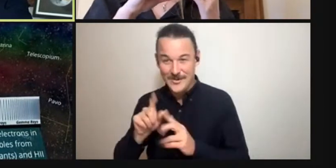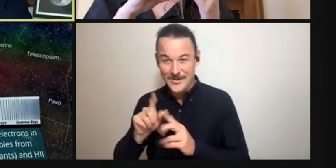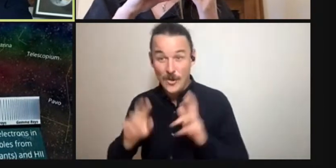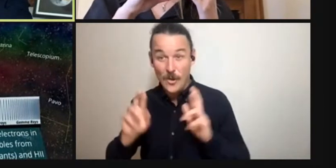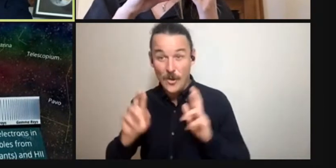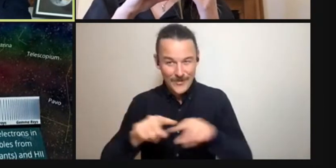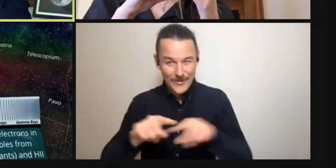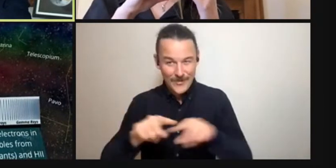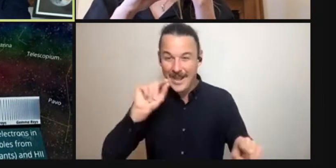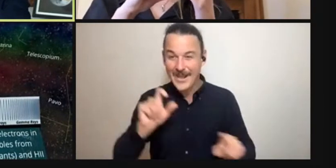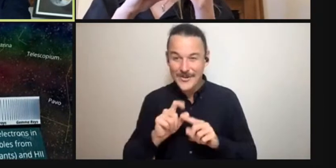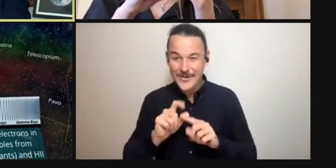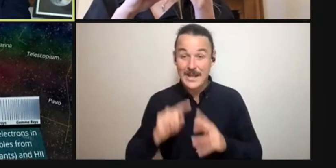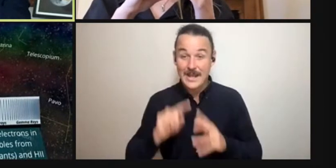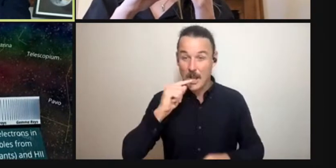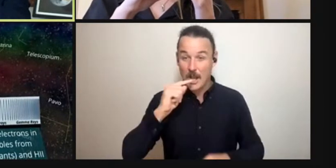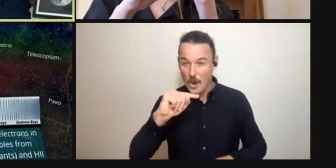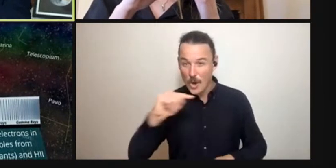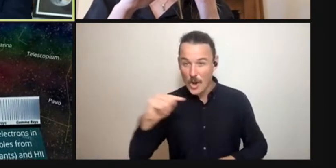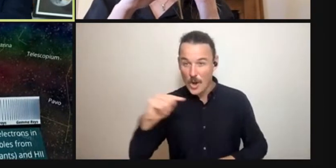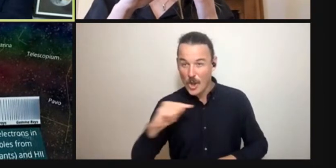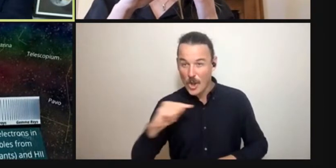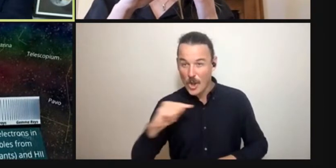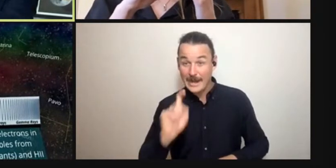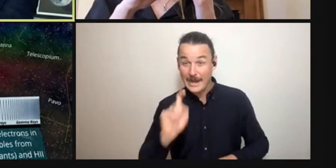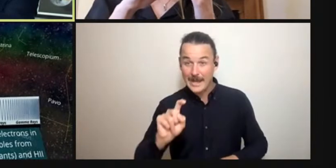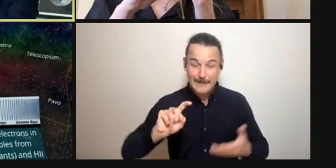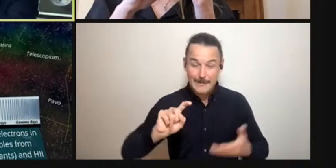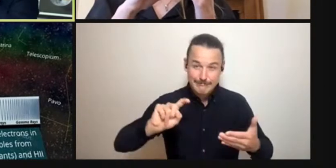this up towards